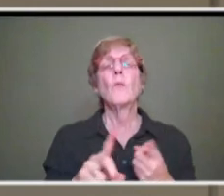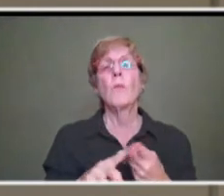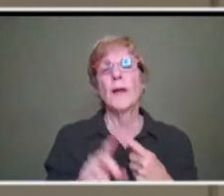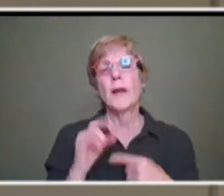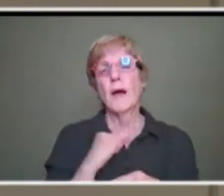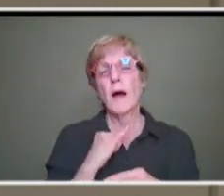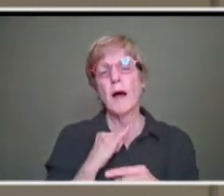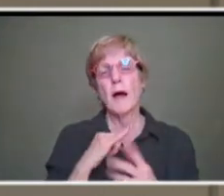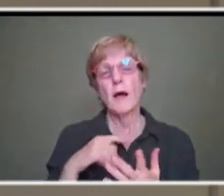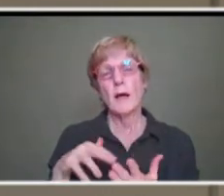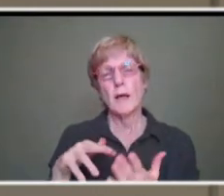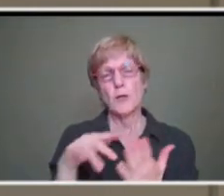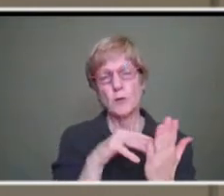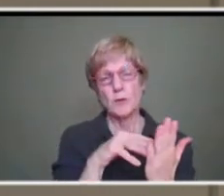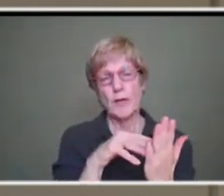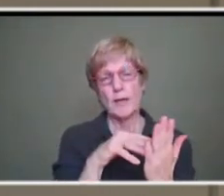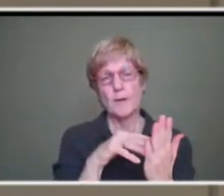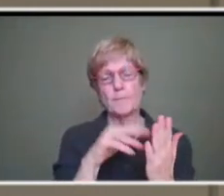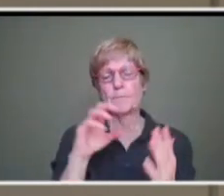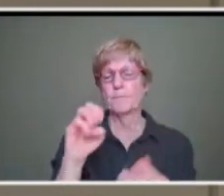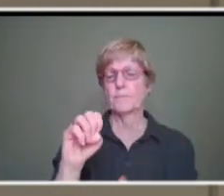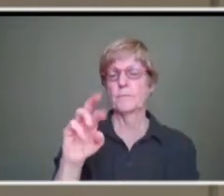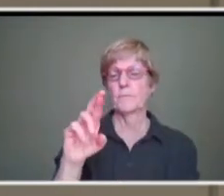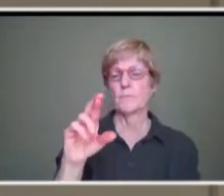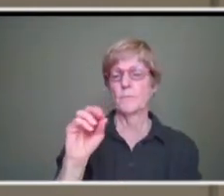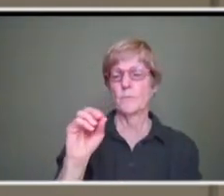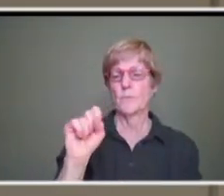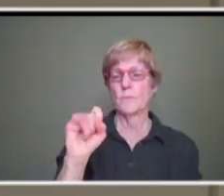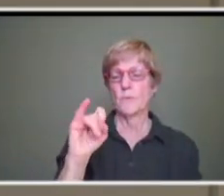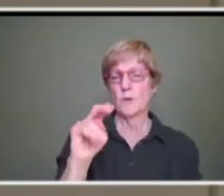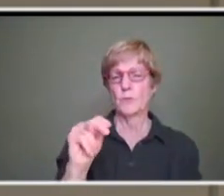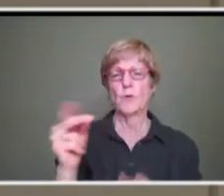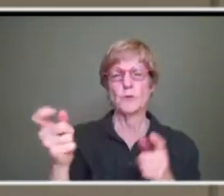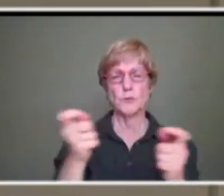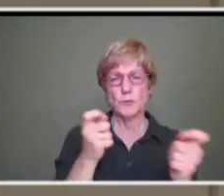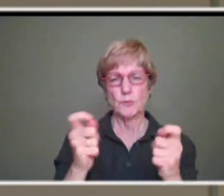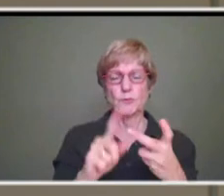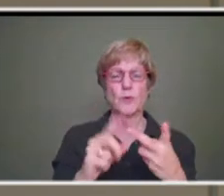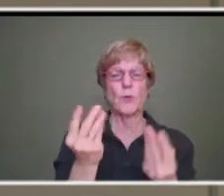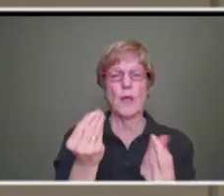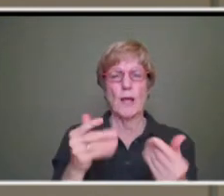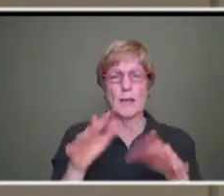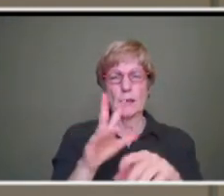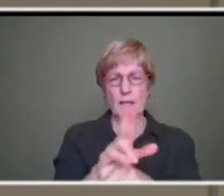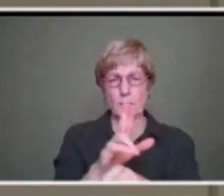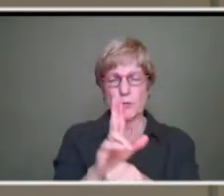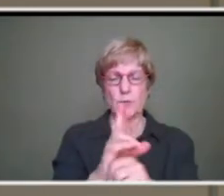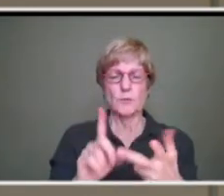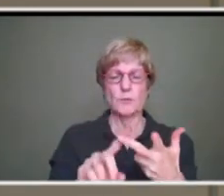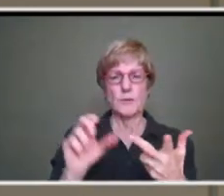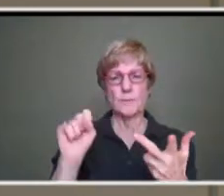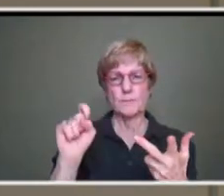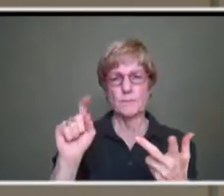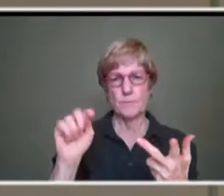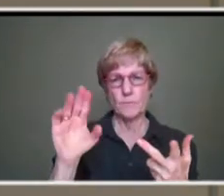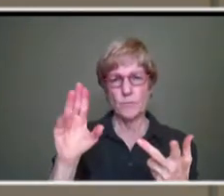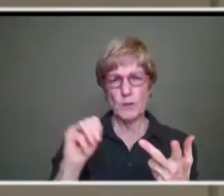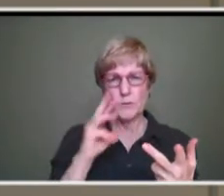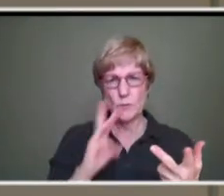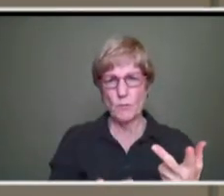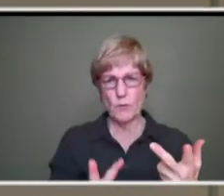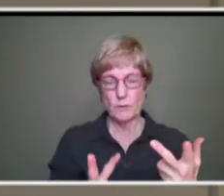look at the erosion control the county land use storm water and no comments